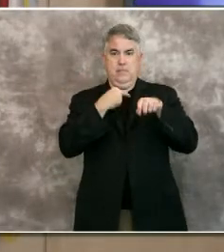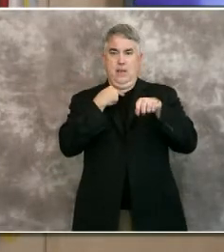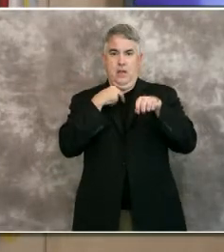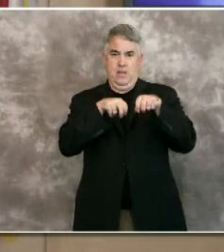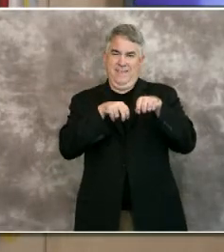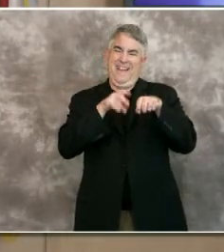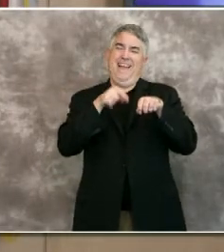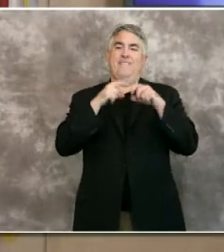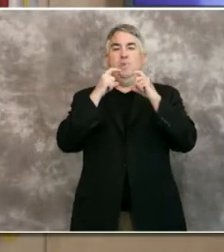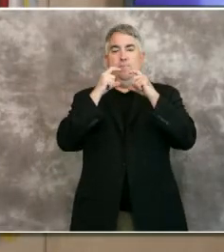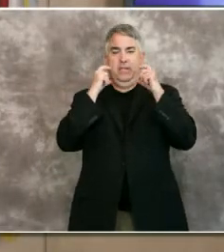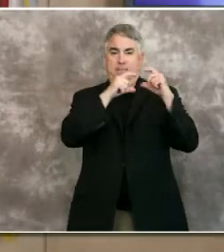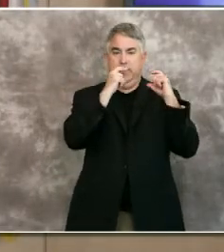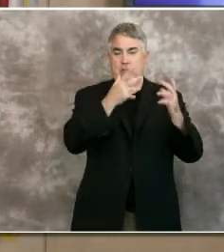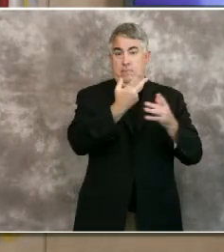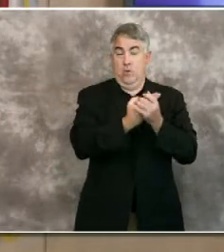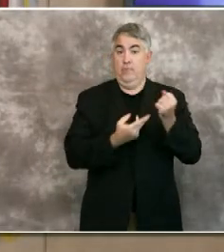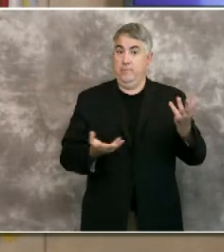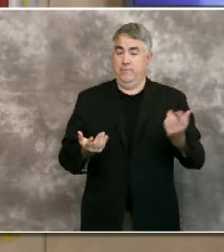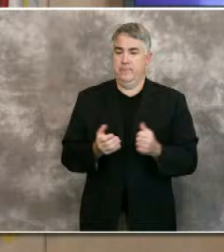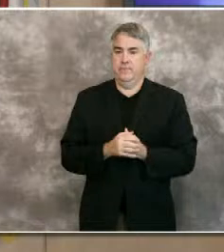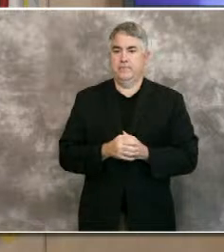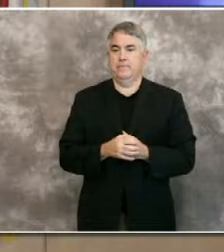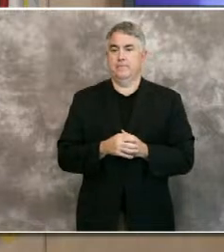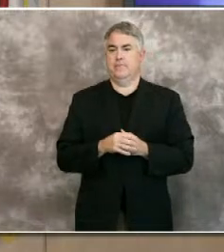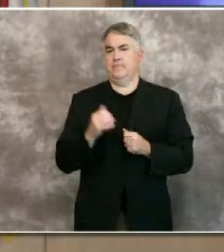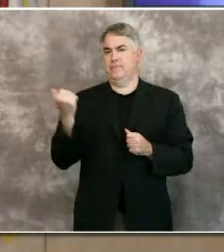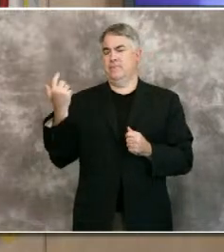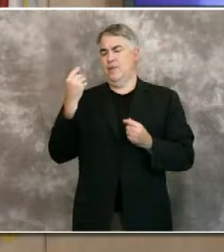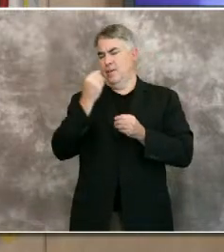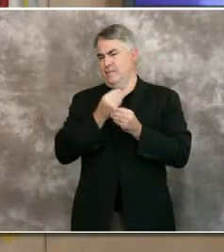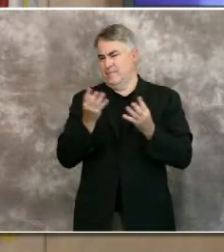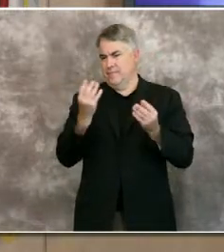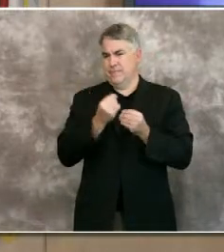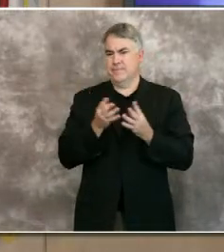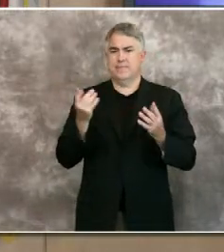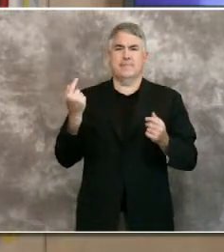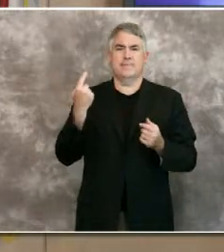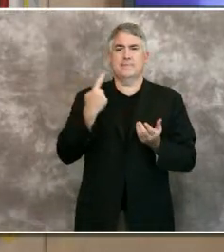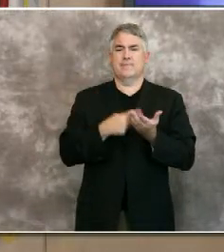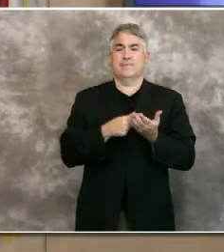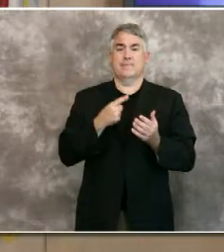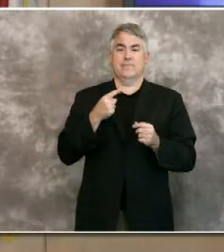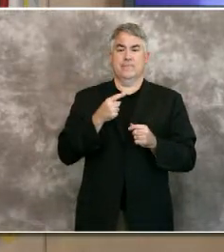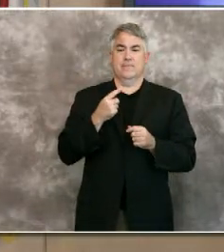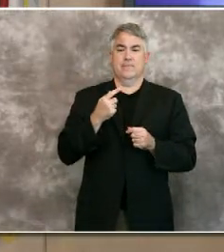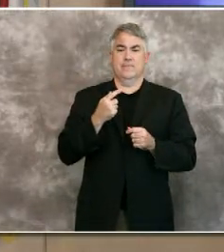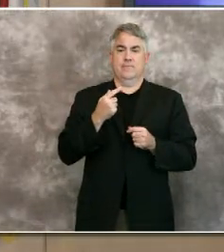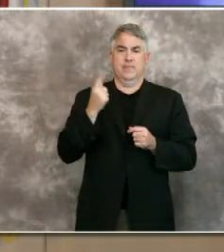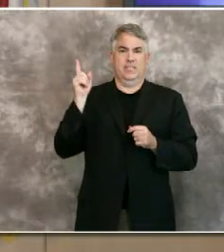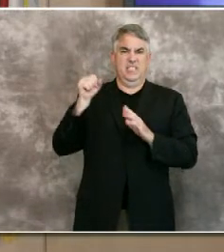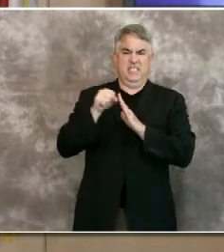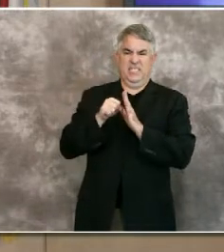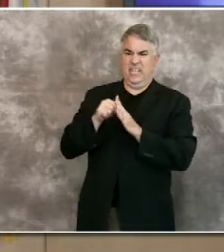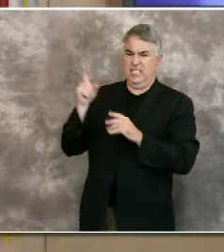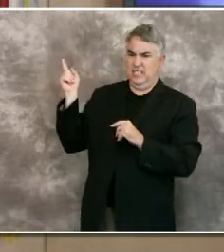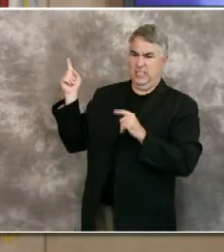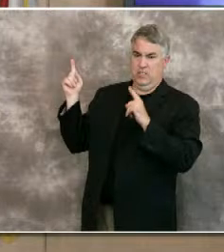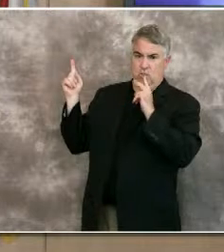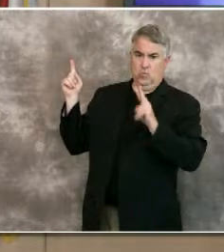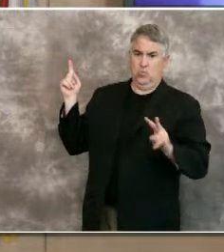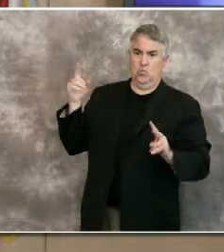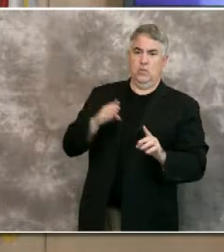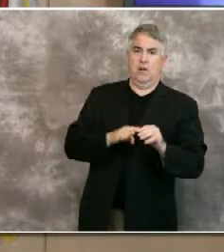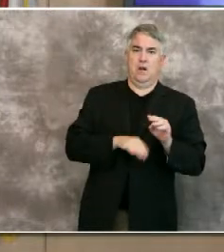through a few of the exemptions that are in the statewide order. Persons of age 2 years or under are exempted. Persons with a medical condition, mental